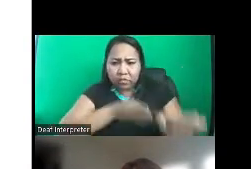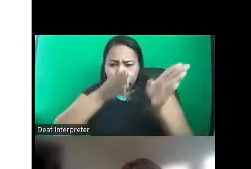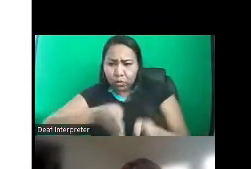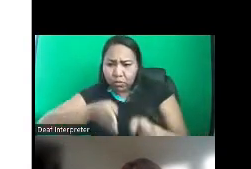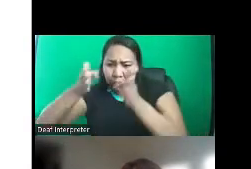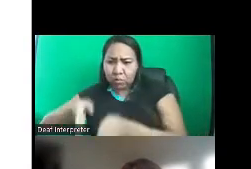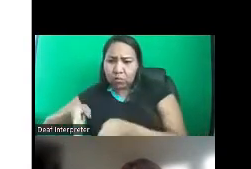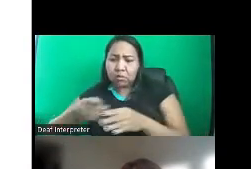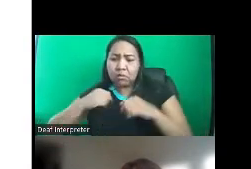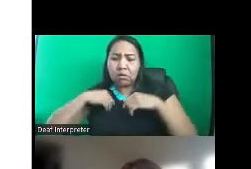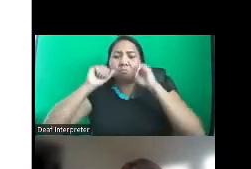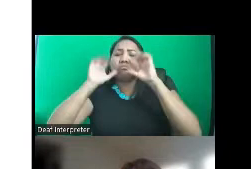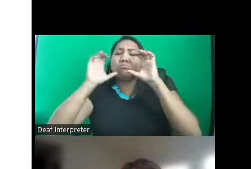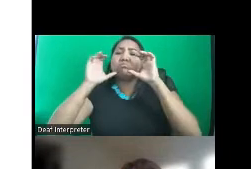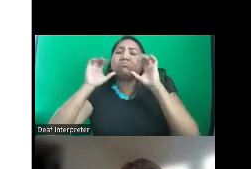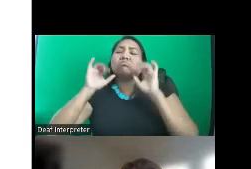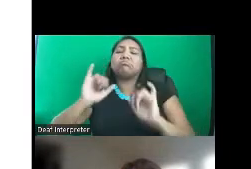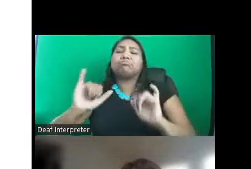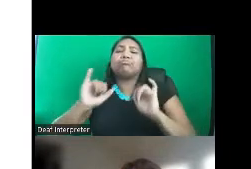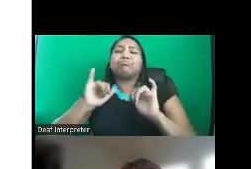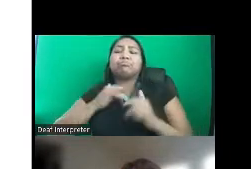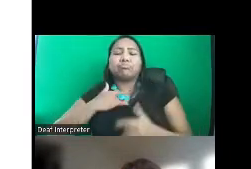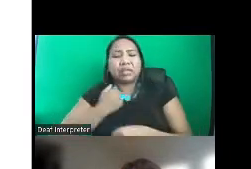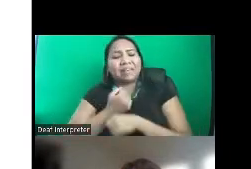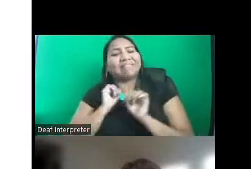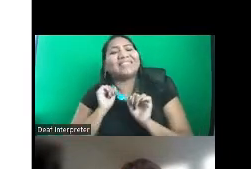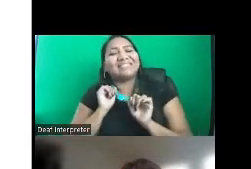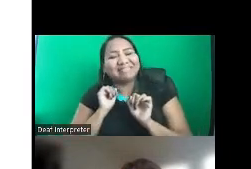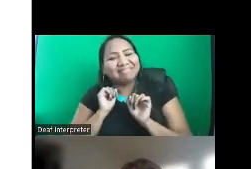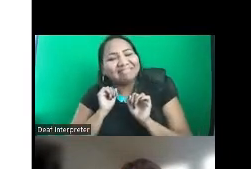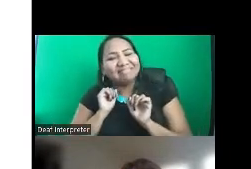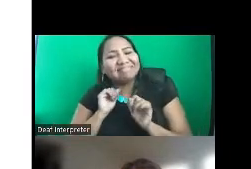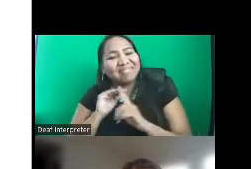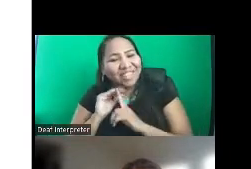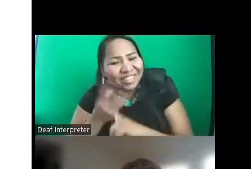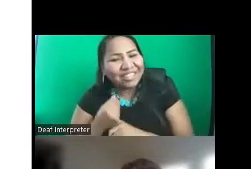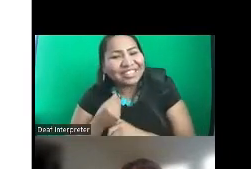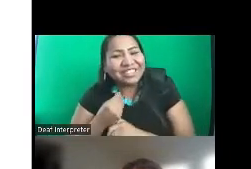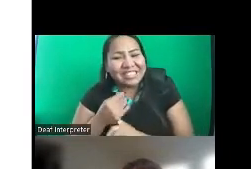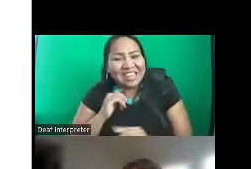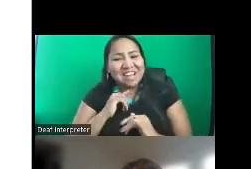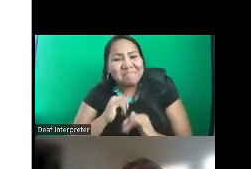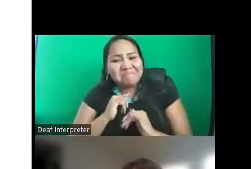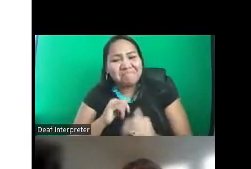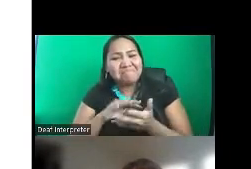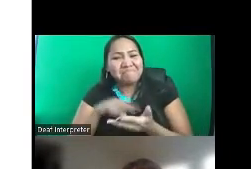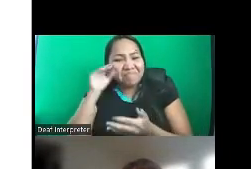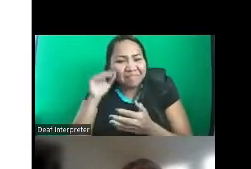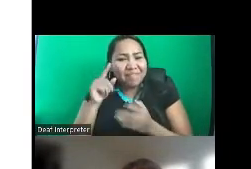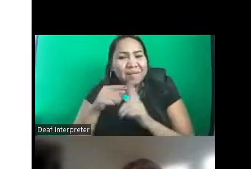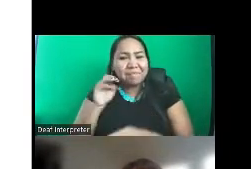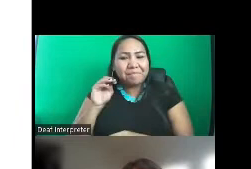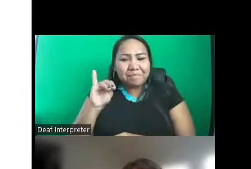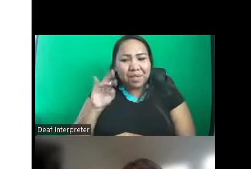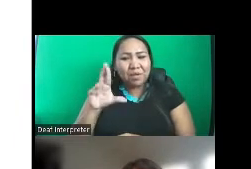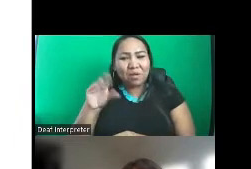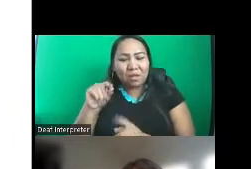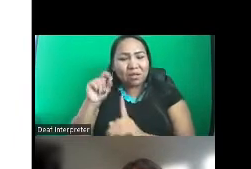safe, and learning about microaggressions, which could negatively